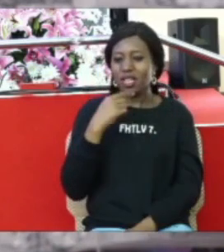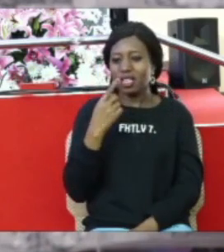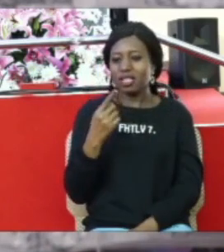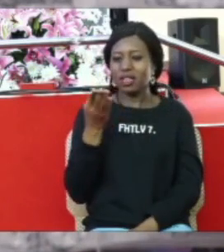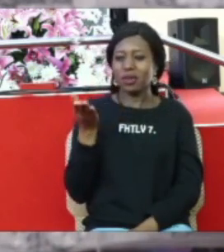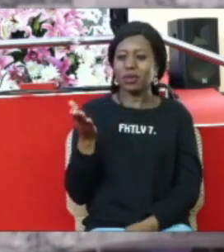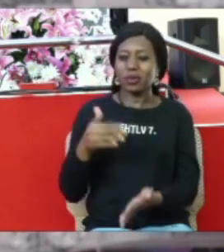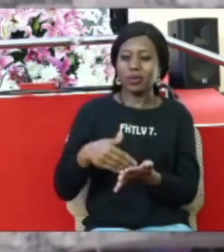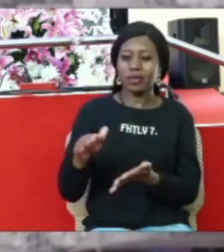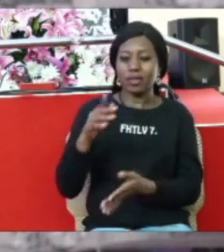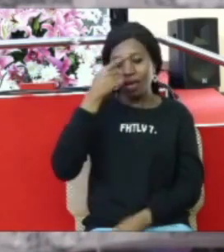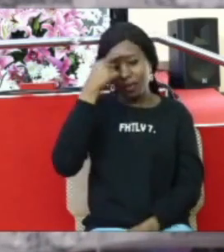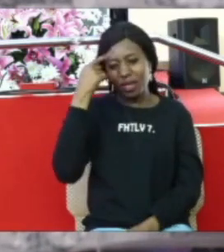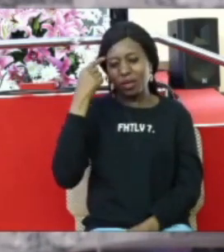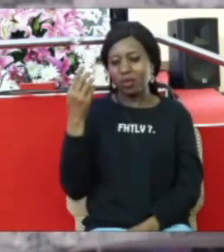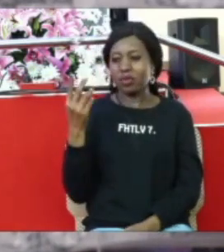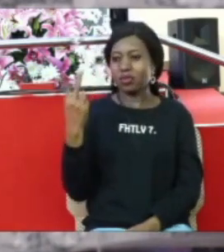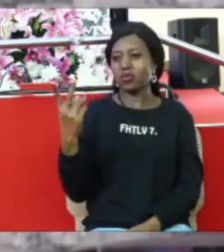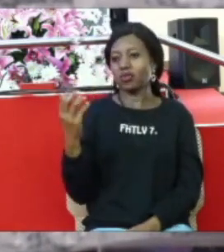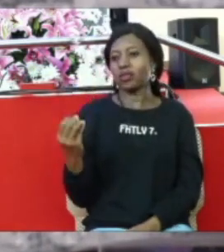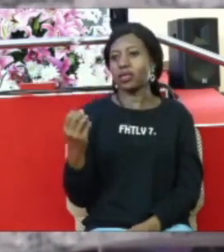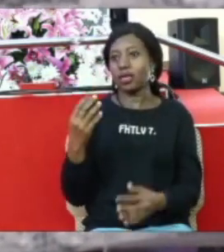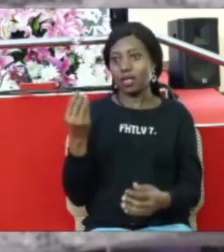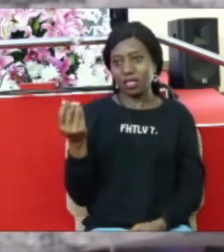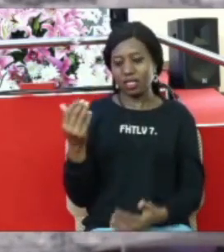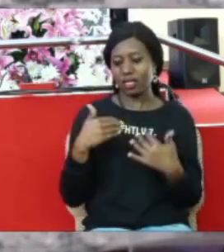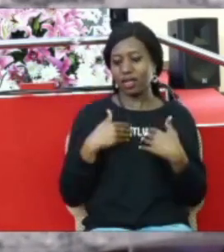kwenda America. Utapata.